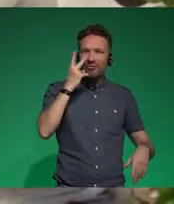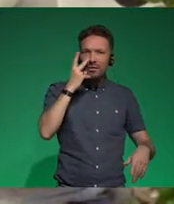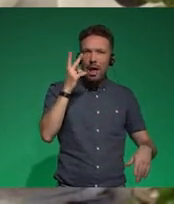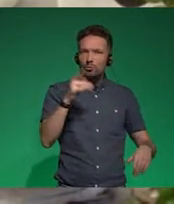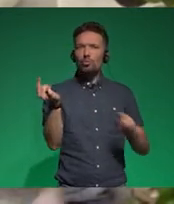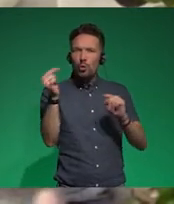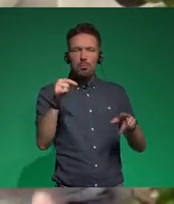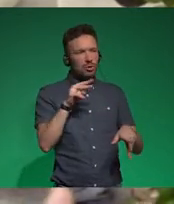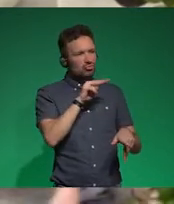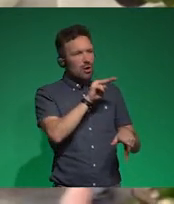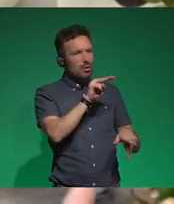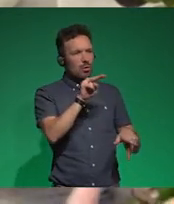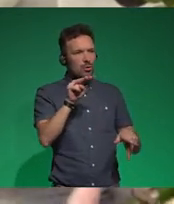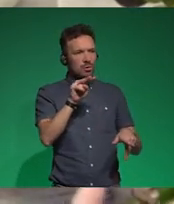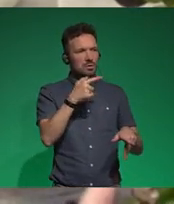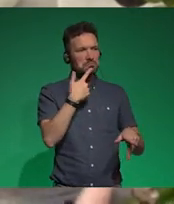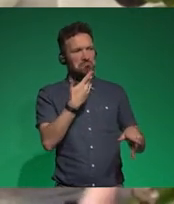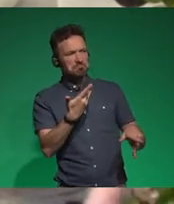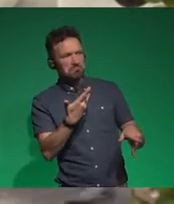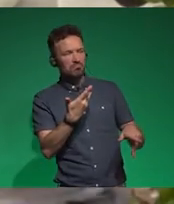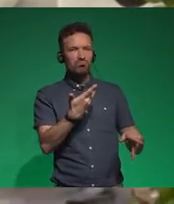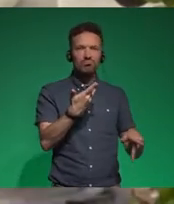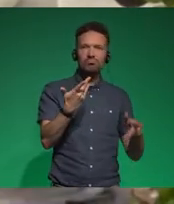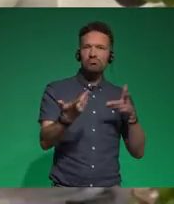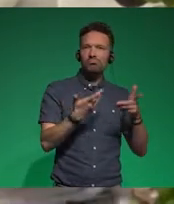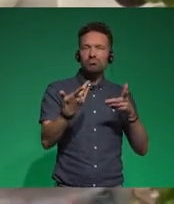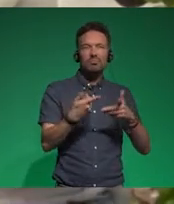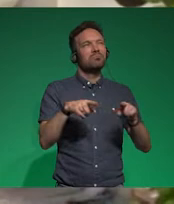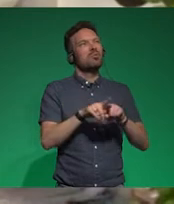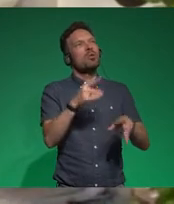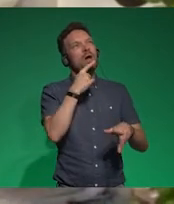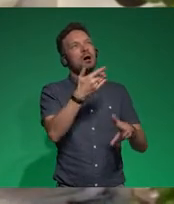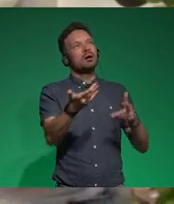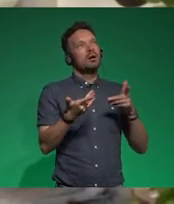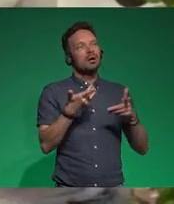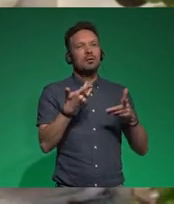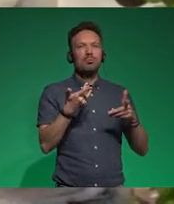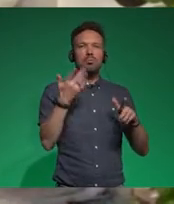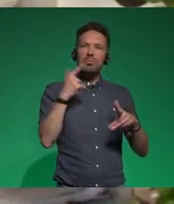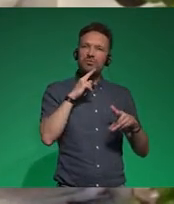the landscape have been written by the state